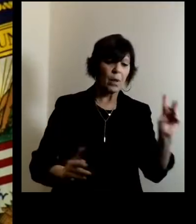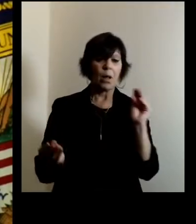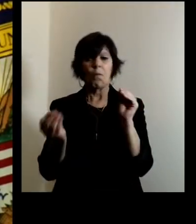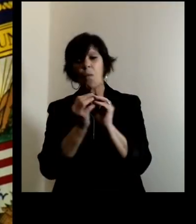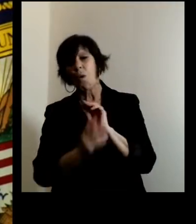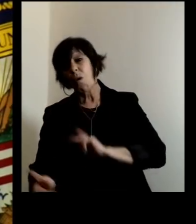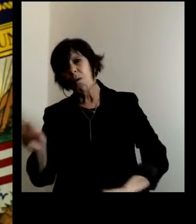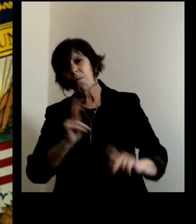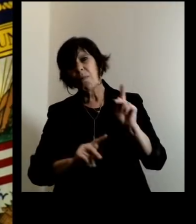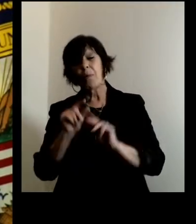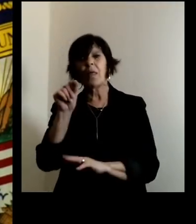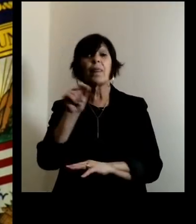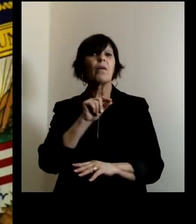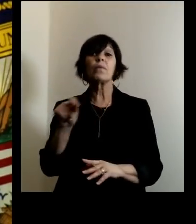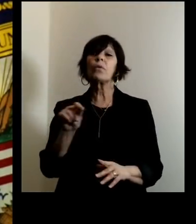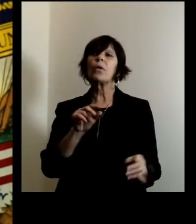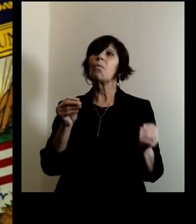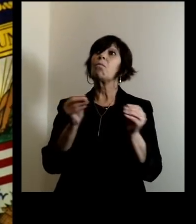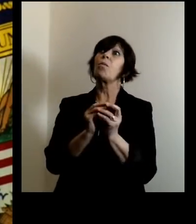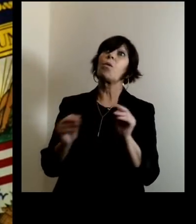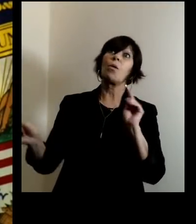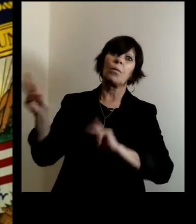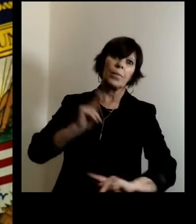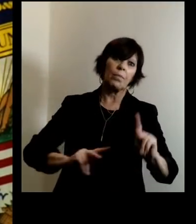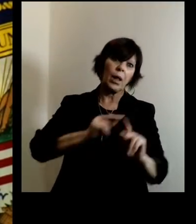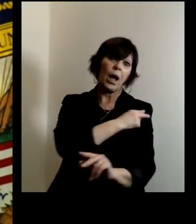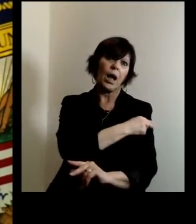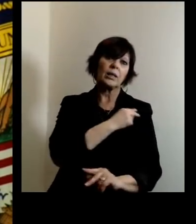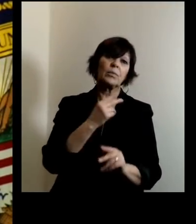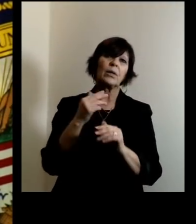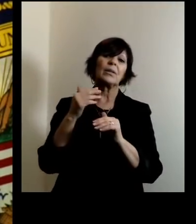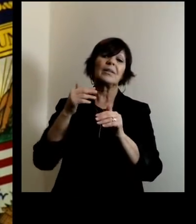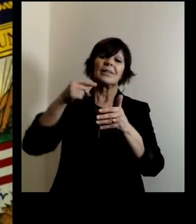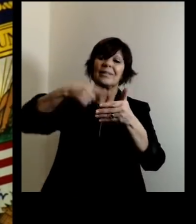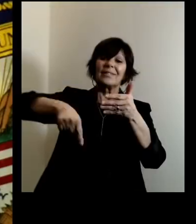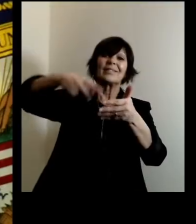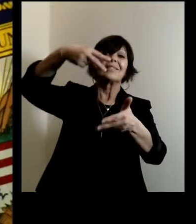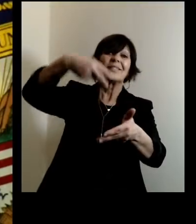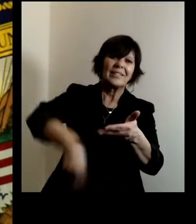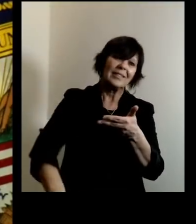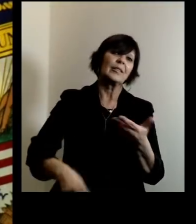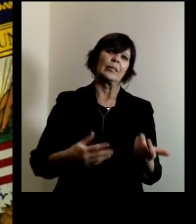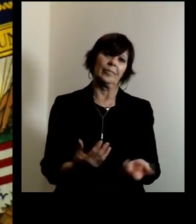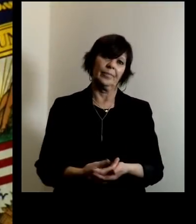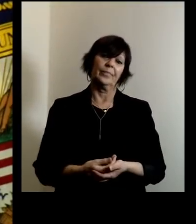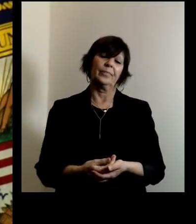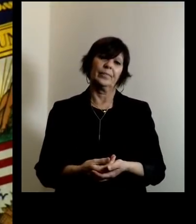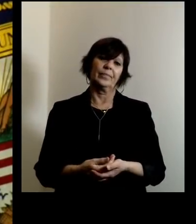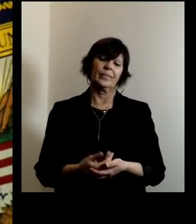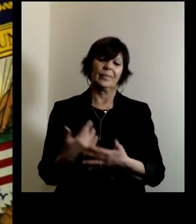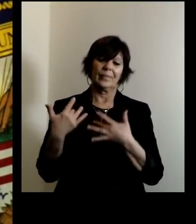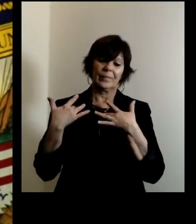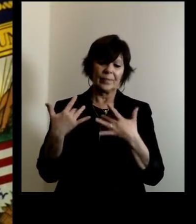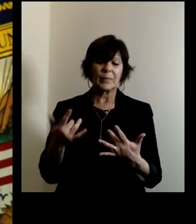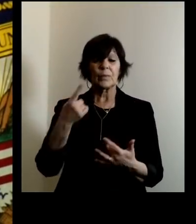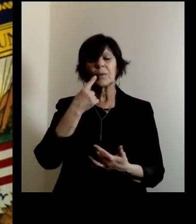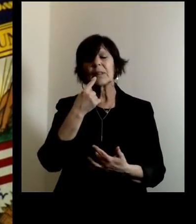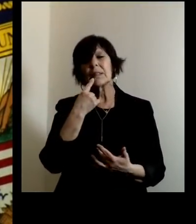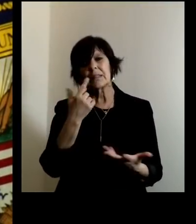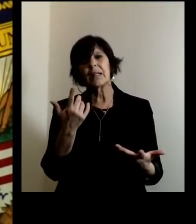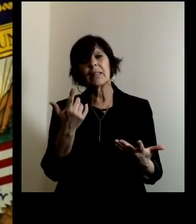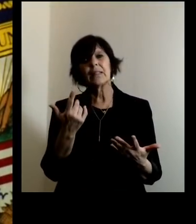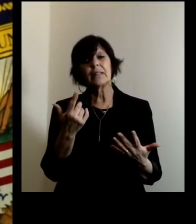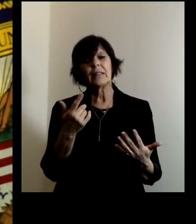more people at risk of being hospitalized 7 to 10 days after they've been infected? Usually, as we've said all before, the cases